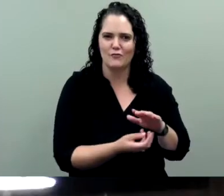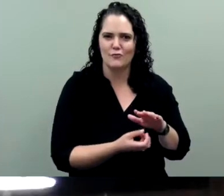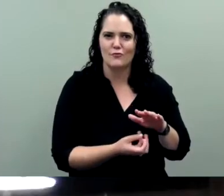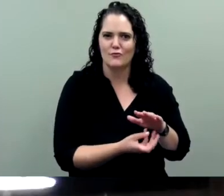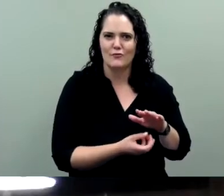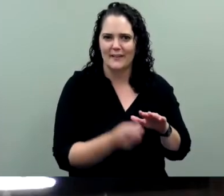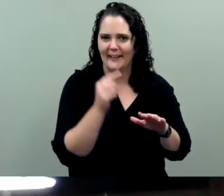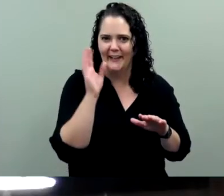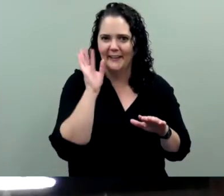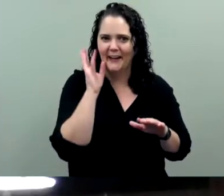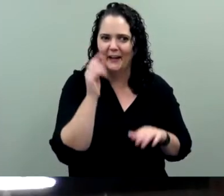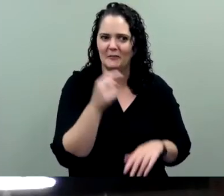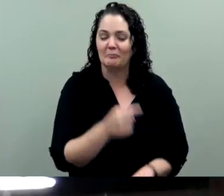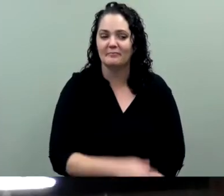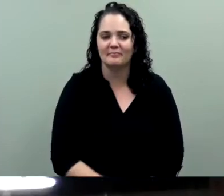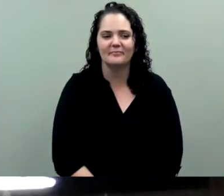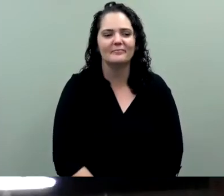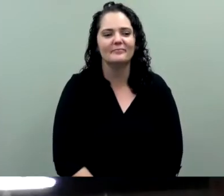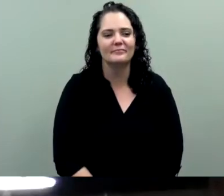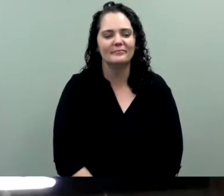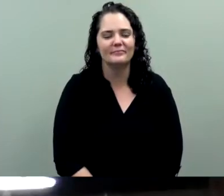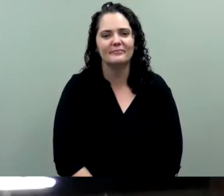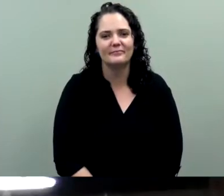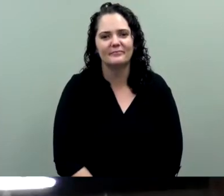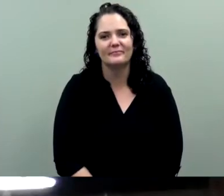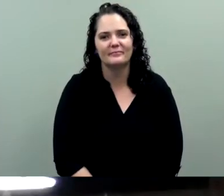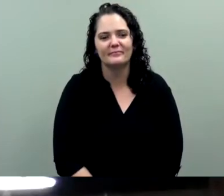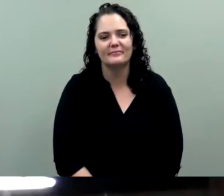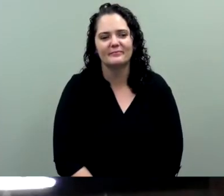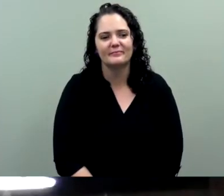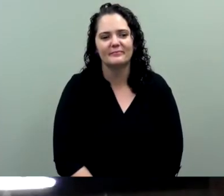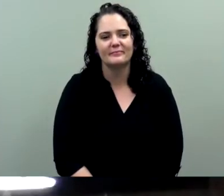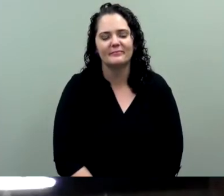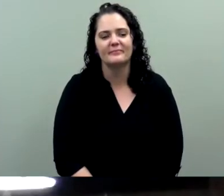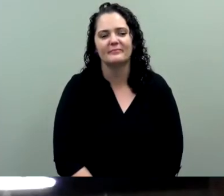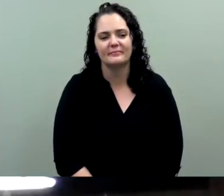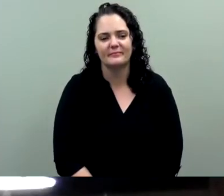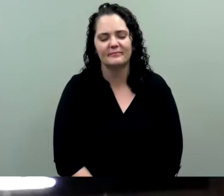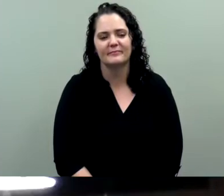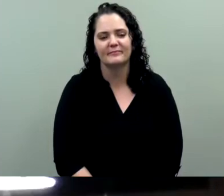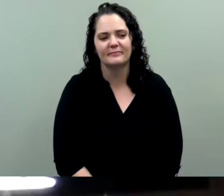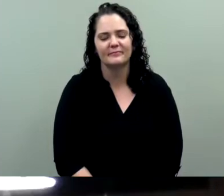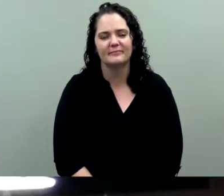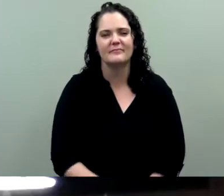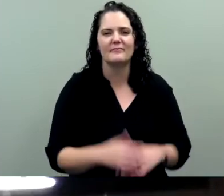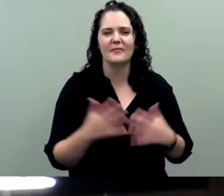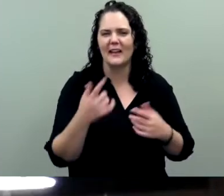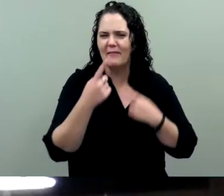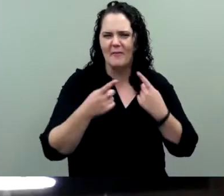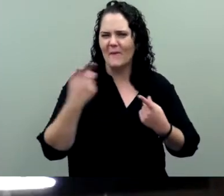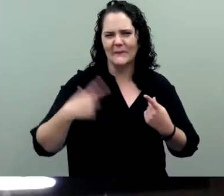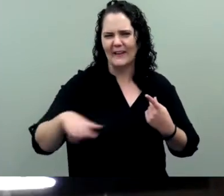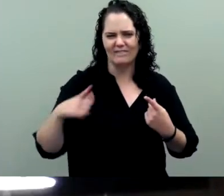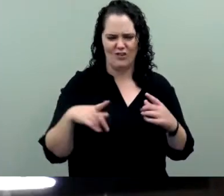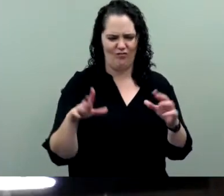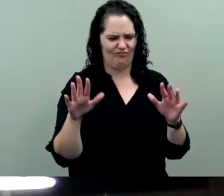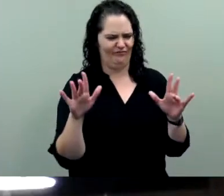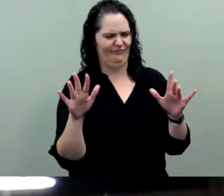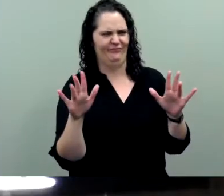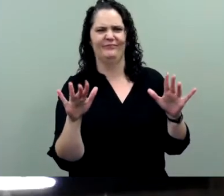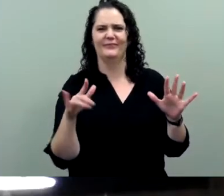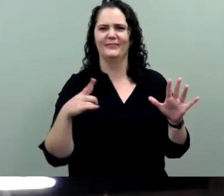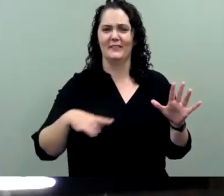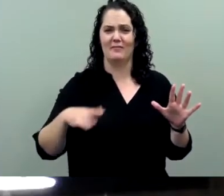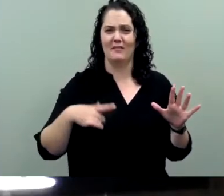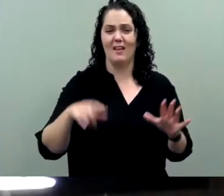going to do that on my middle finger and ring finger together. Now, again, what this will do when you start drawing this way, it's